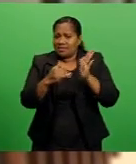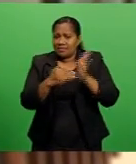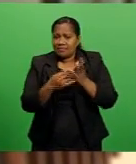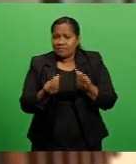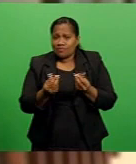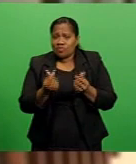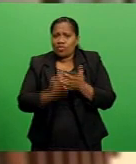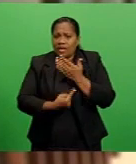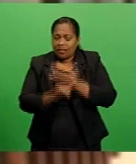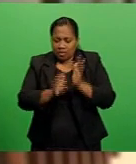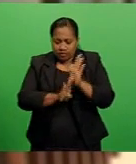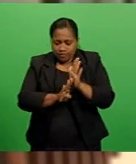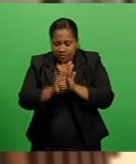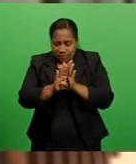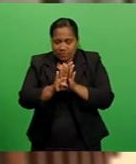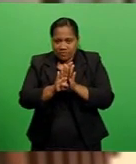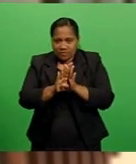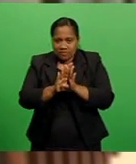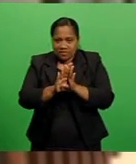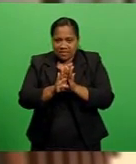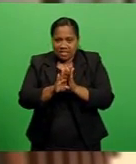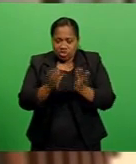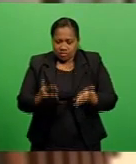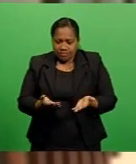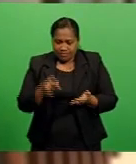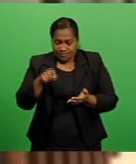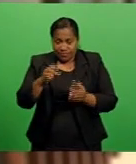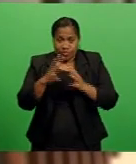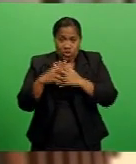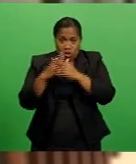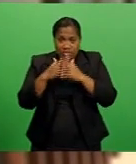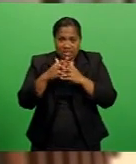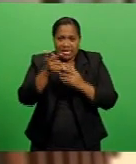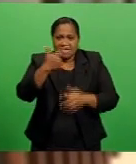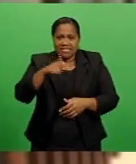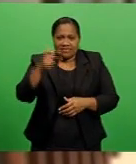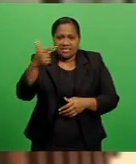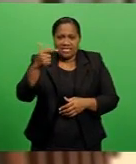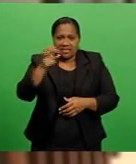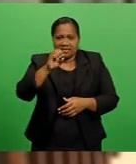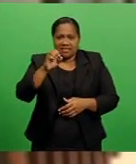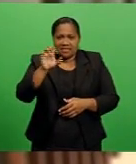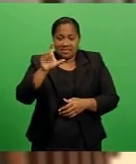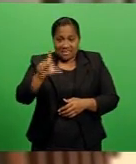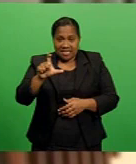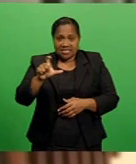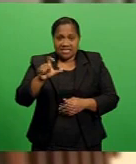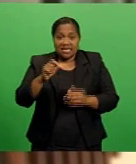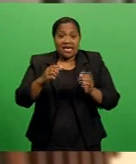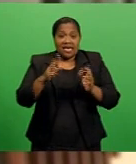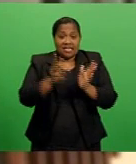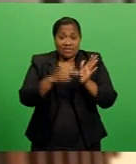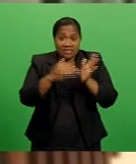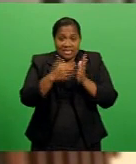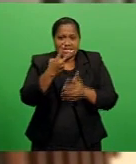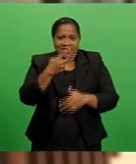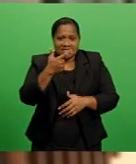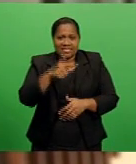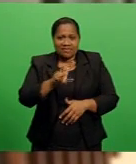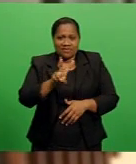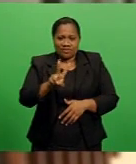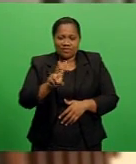1-week lows, lifting the Aussie above 77 cents and the Kiwi over 72 cents respectively